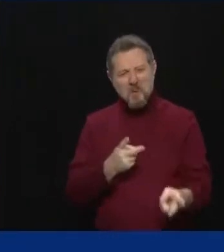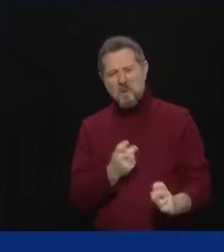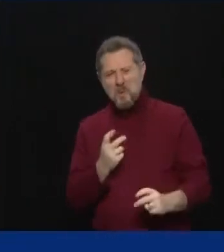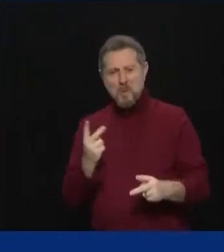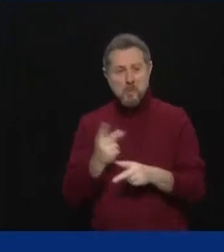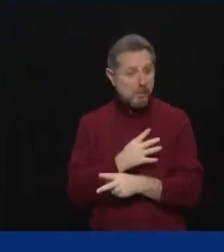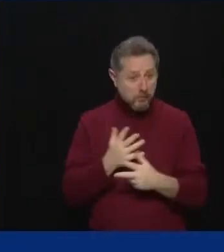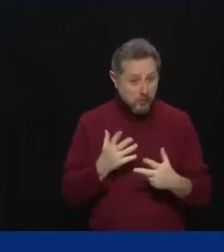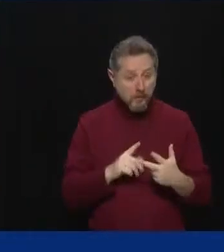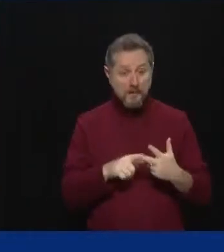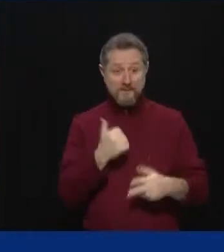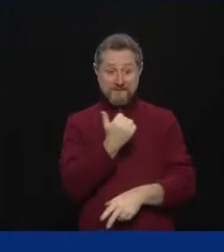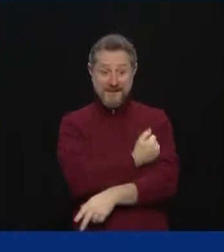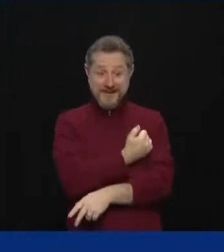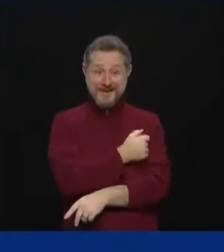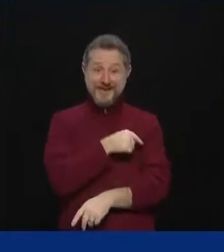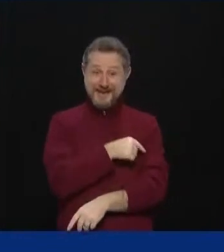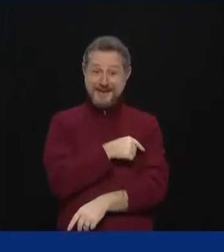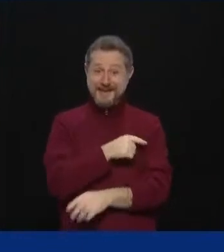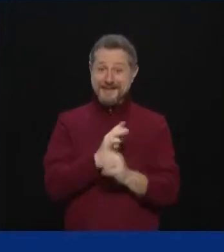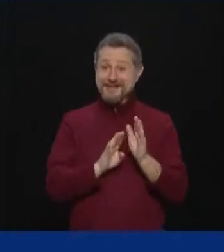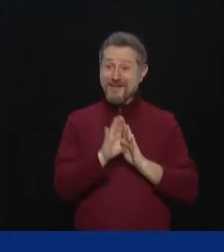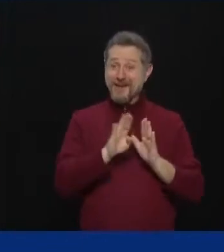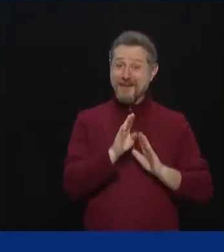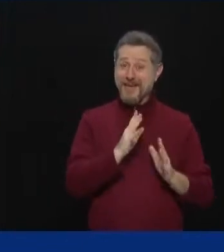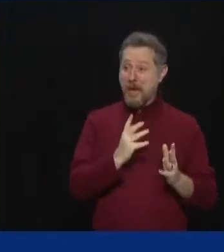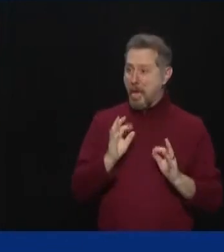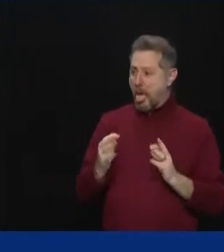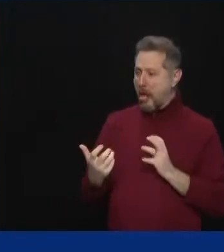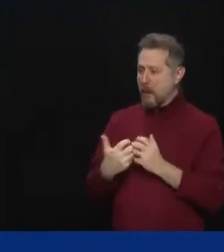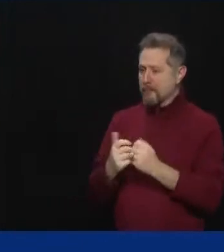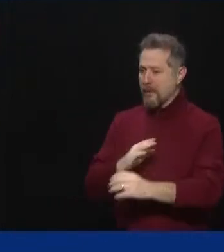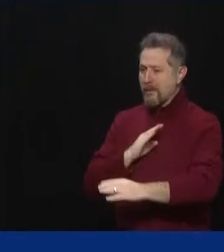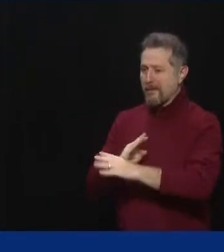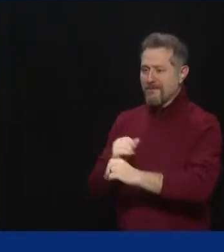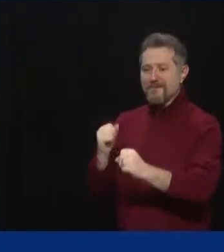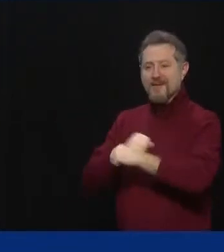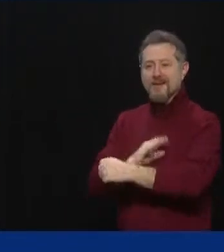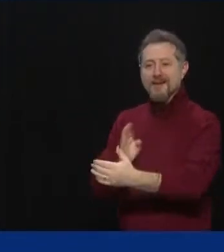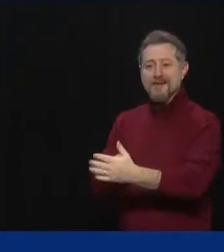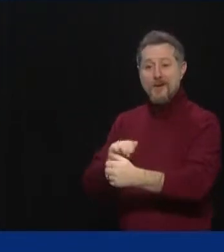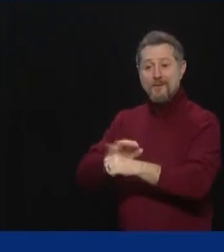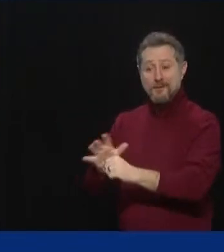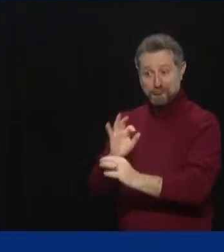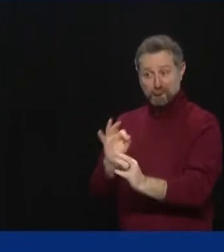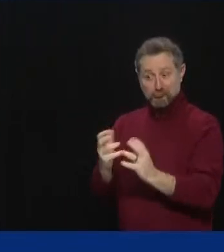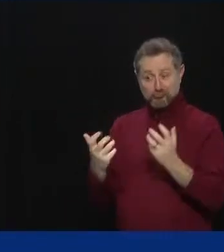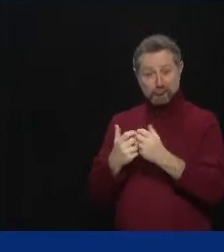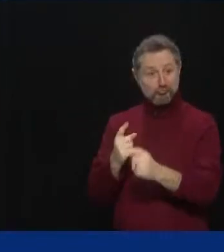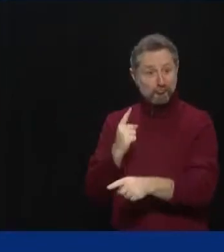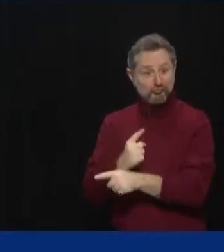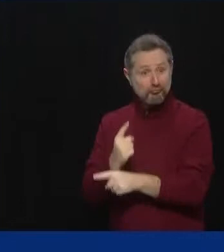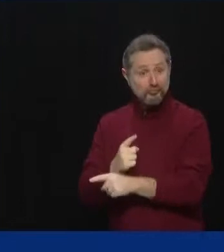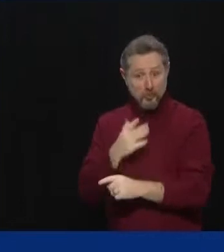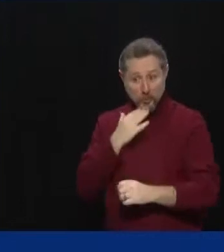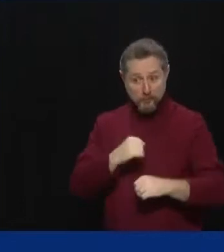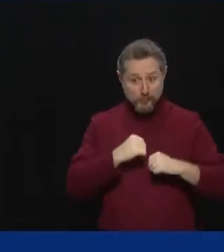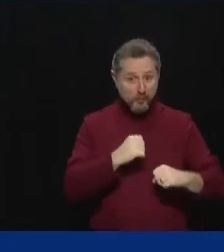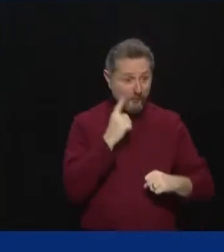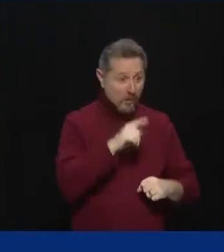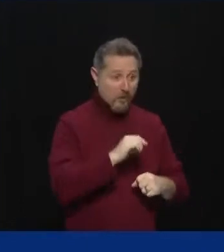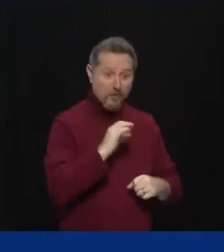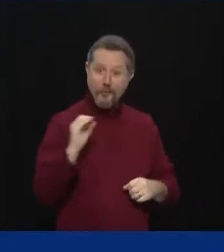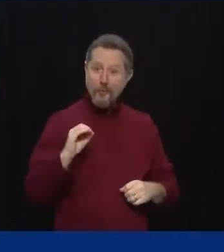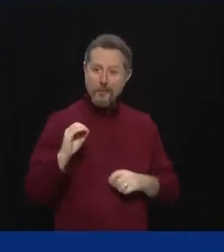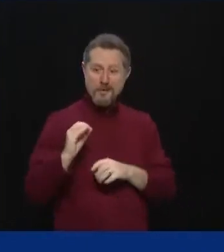our vaccines, which were developed for the original strain, will protect against the Omicron variant. So we're going to know